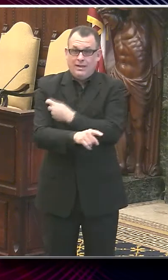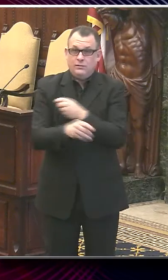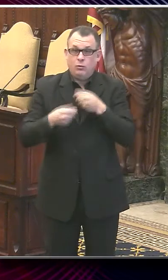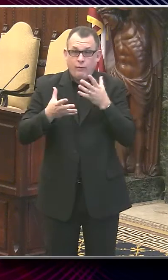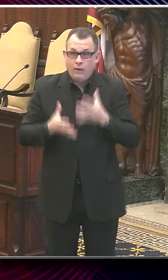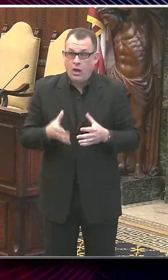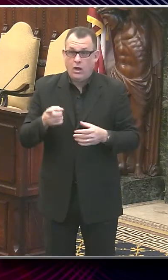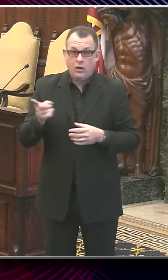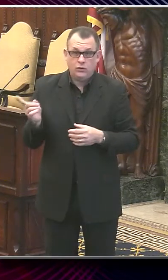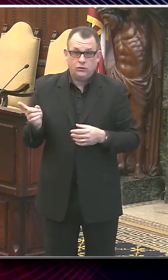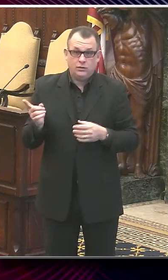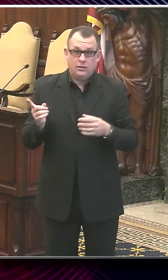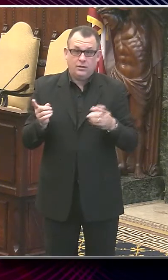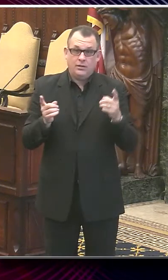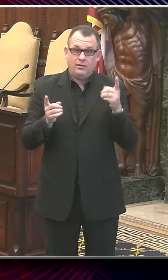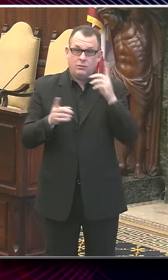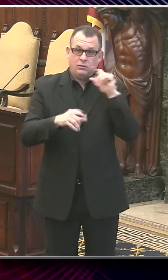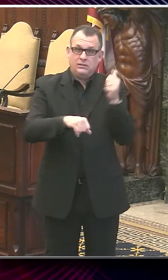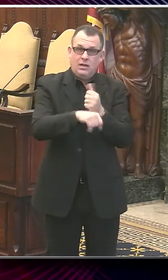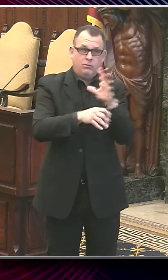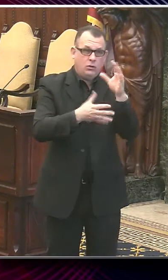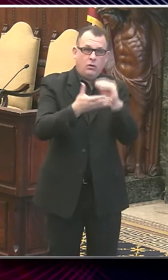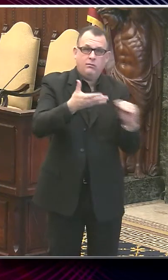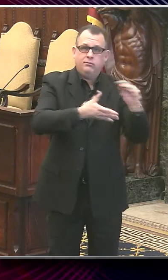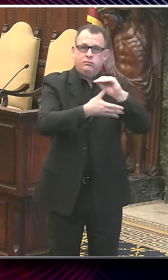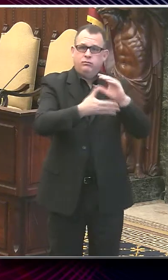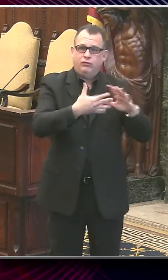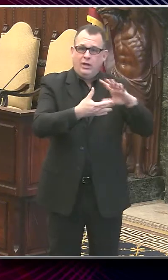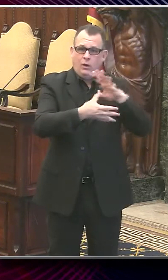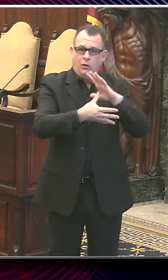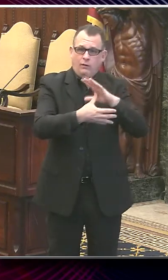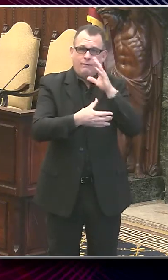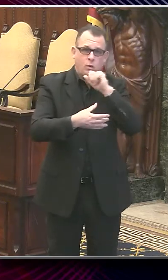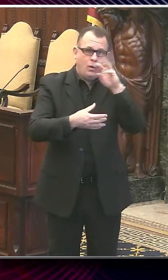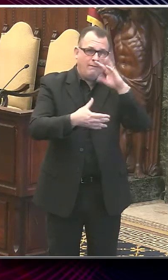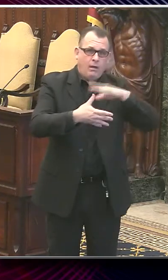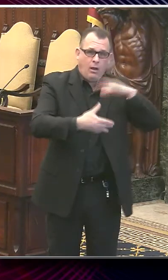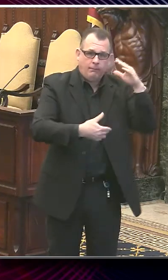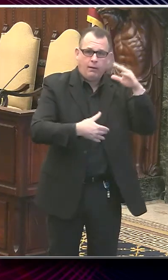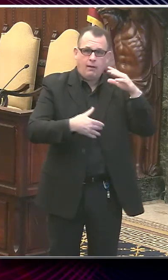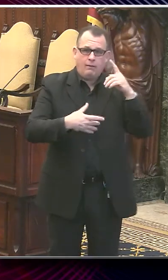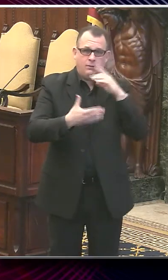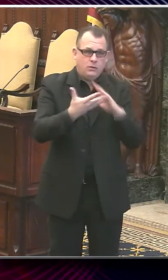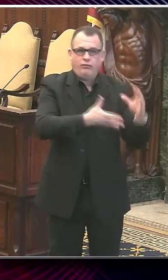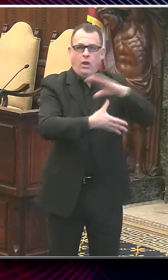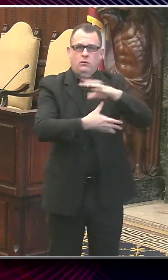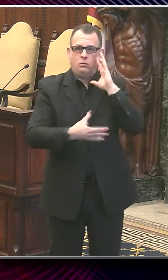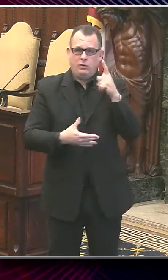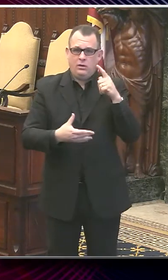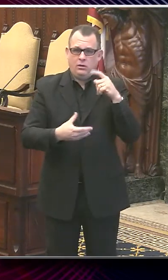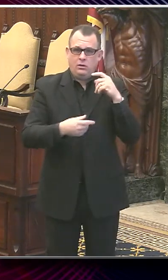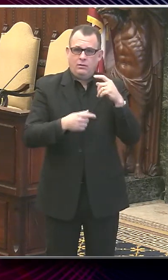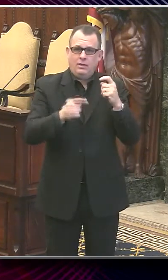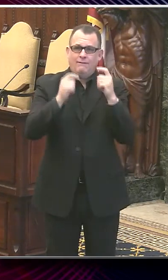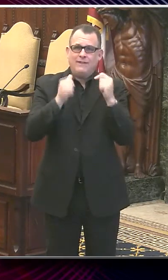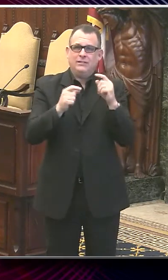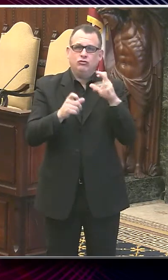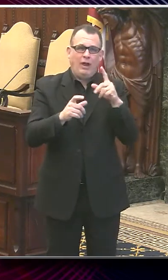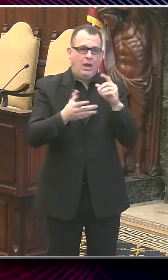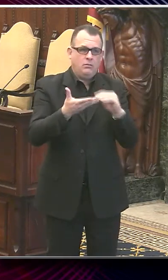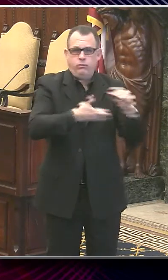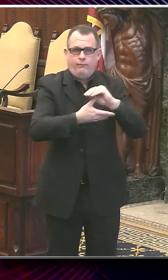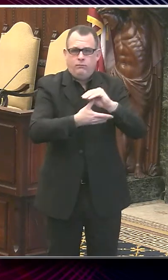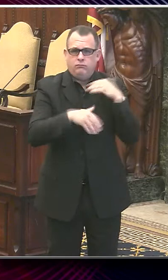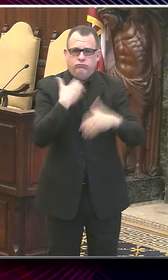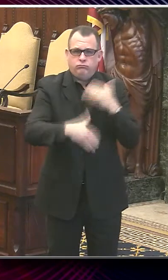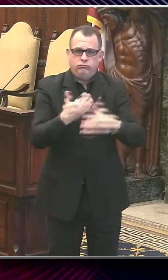set a priority over the next few weeks for those people over the age of 65, such as fast track access or easy access or walk-up